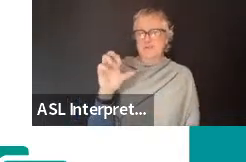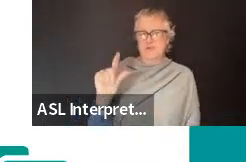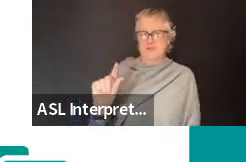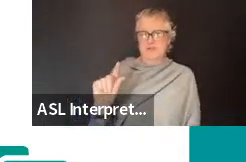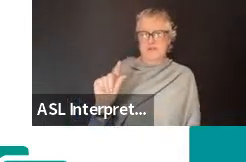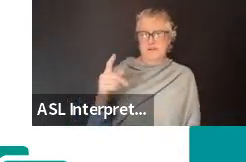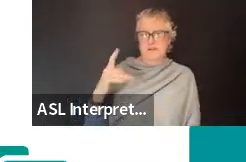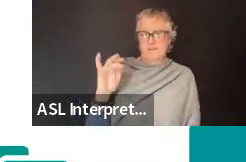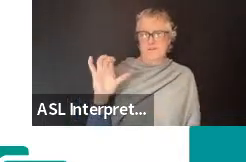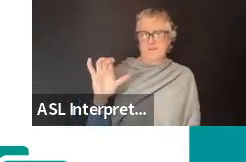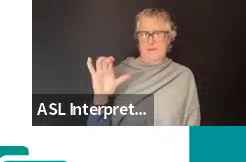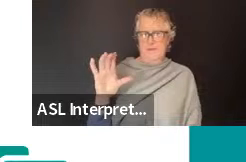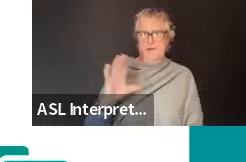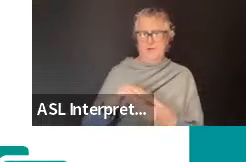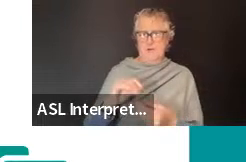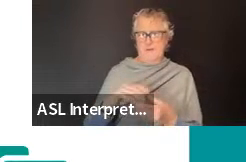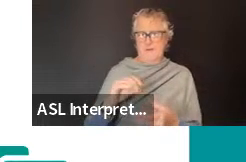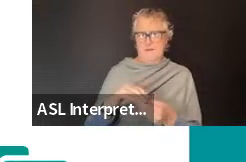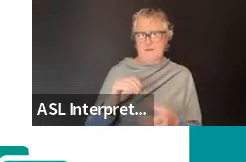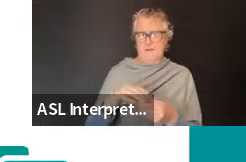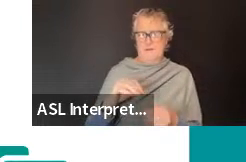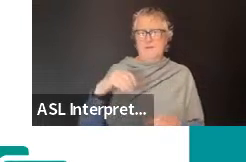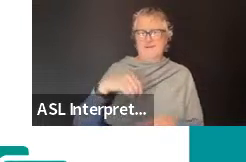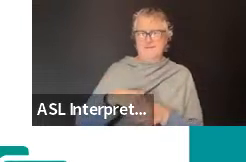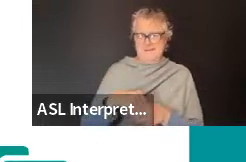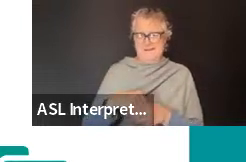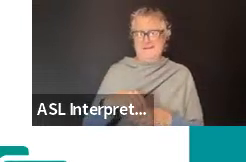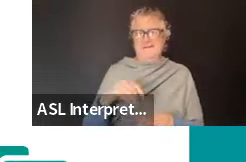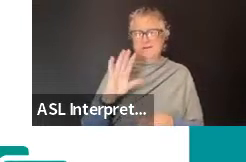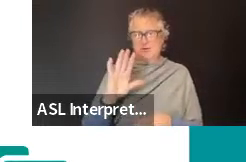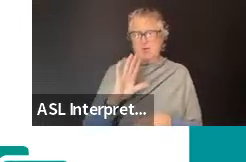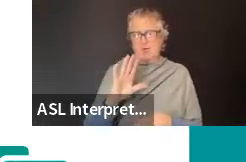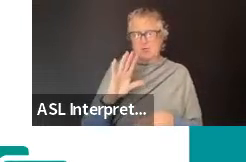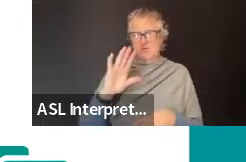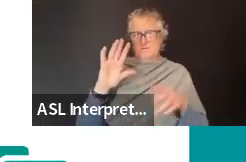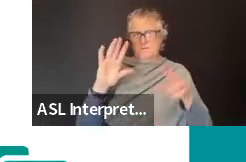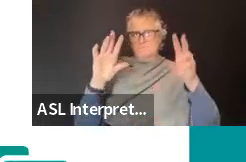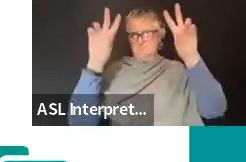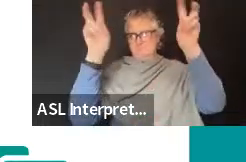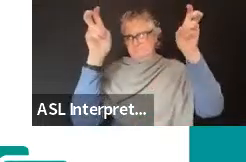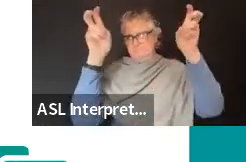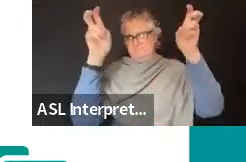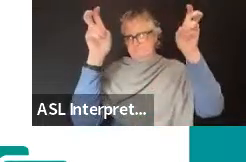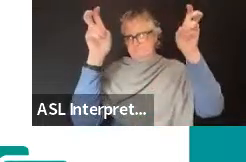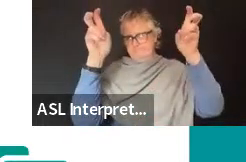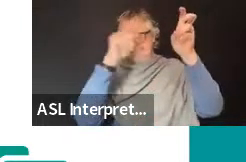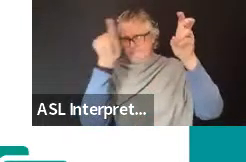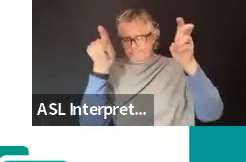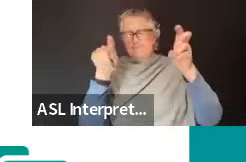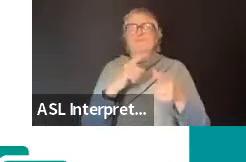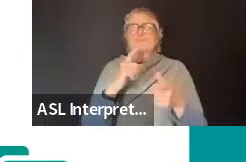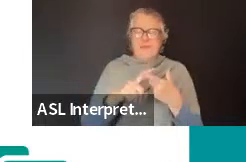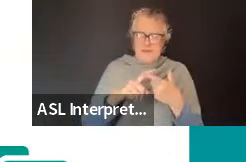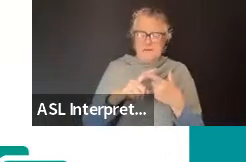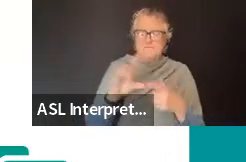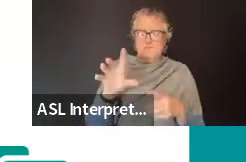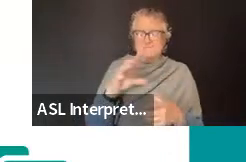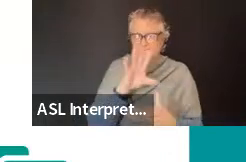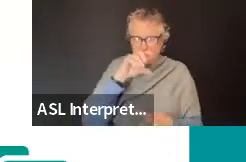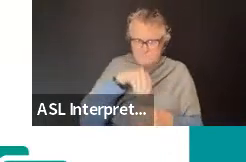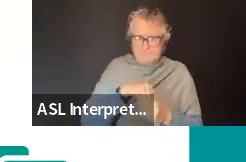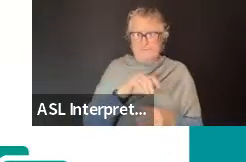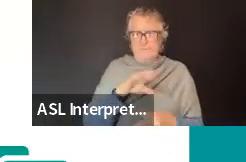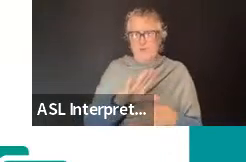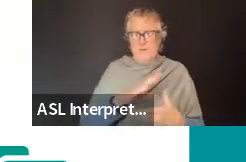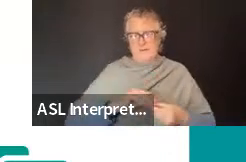888-503-6735 and state ESG public comment in your message. So just note that there's going to be 2 public comment periods. So if